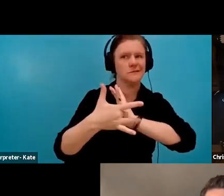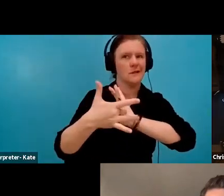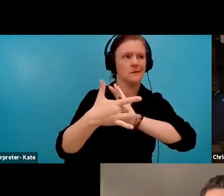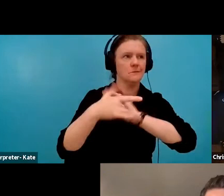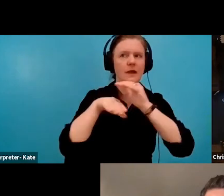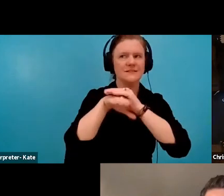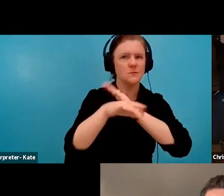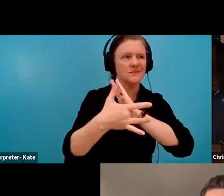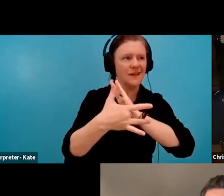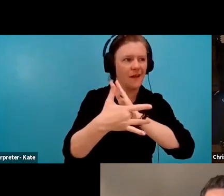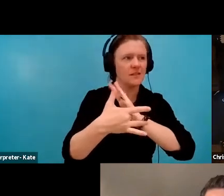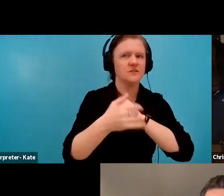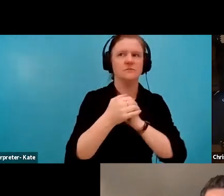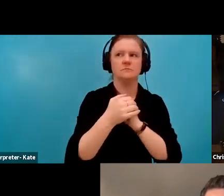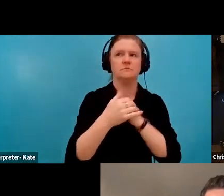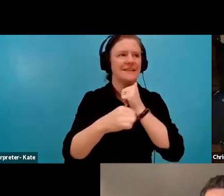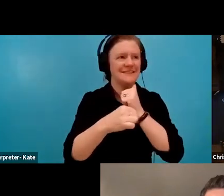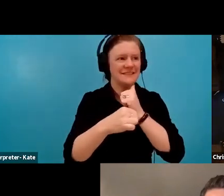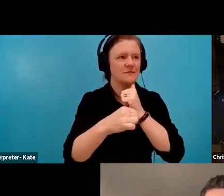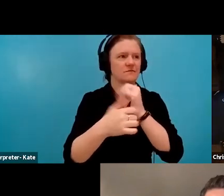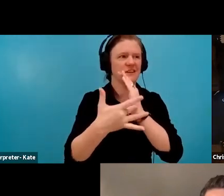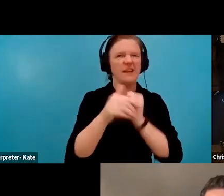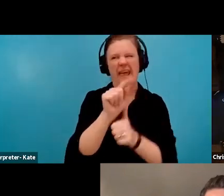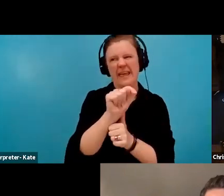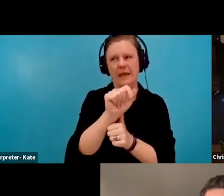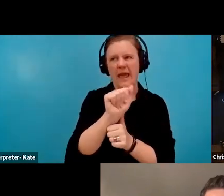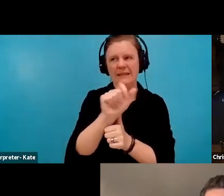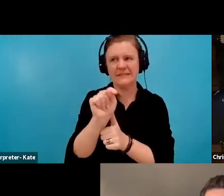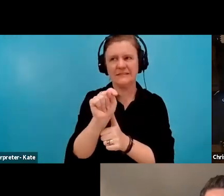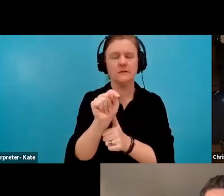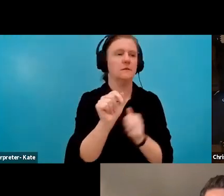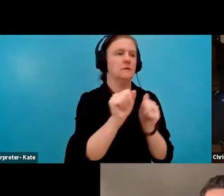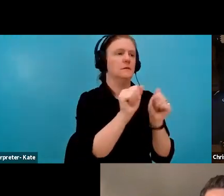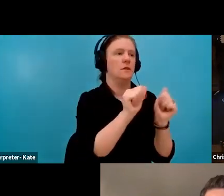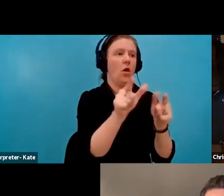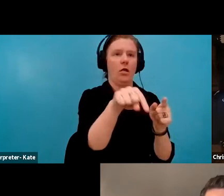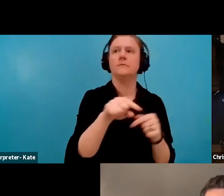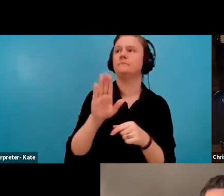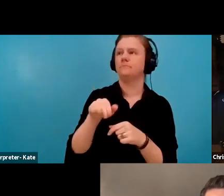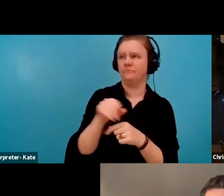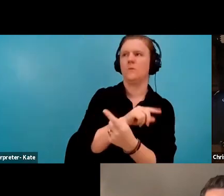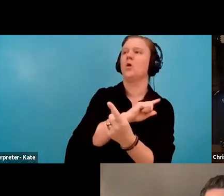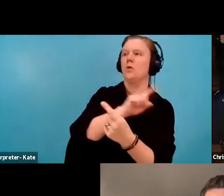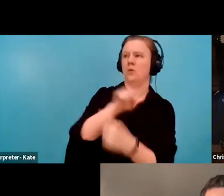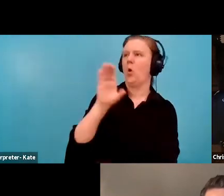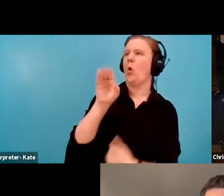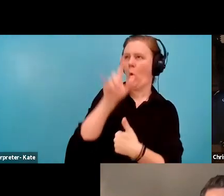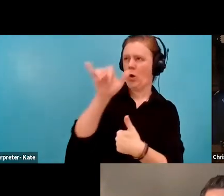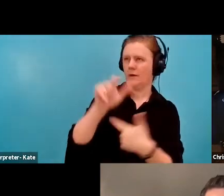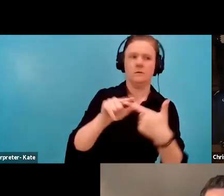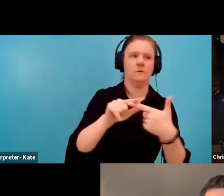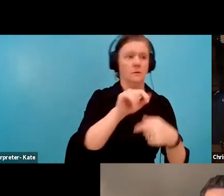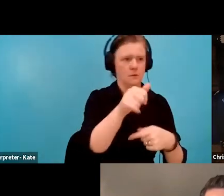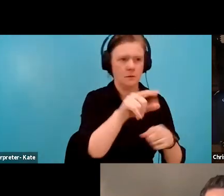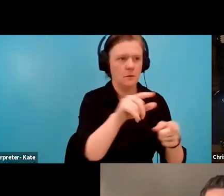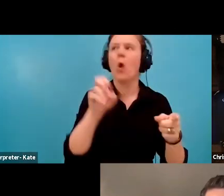accessible technology, assistive technology? And everybody I talked to said, go talk to Corey. Corey has